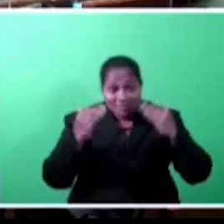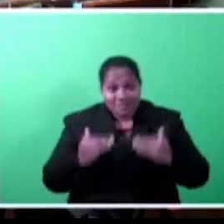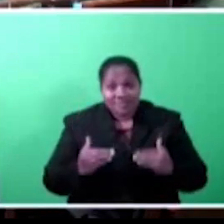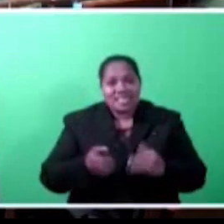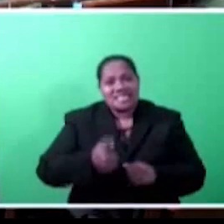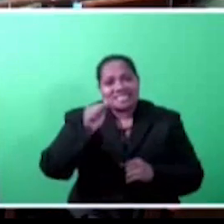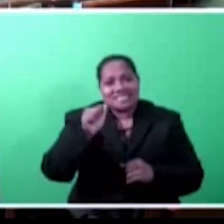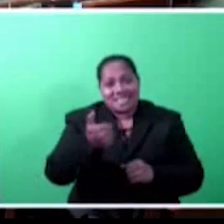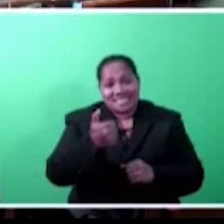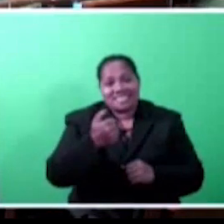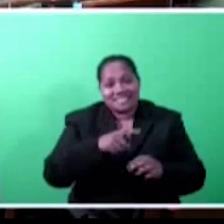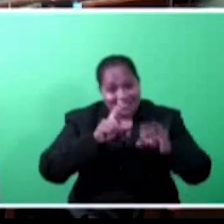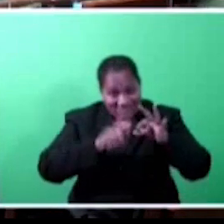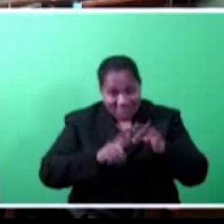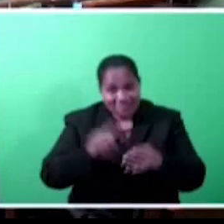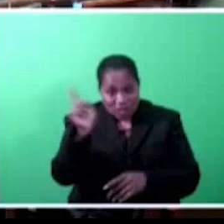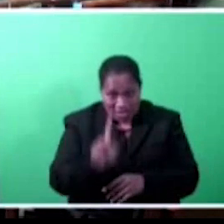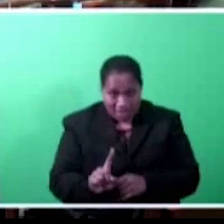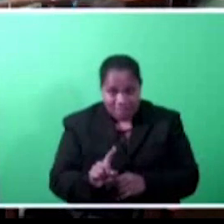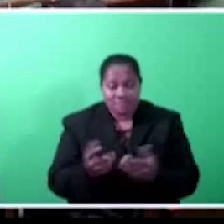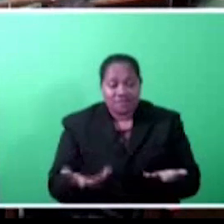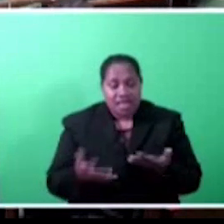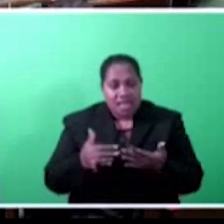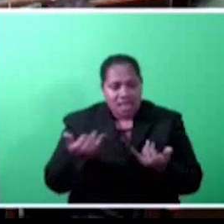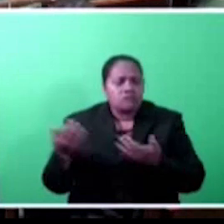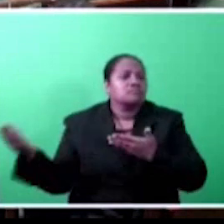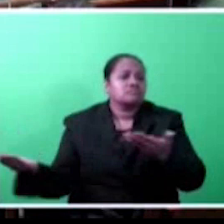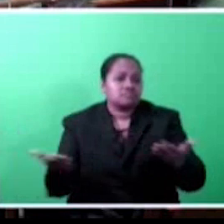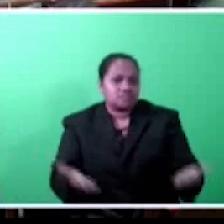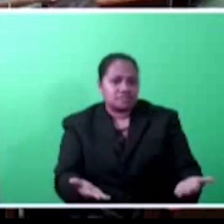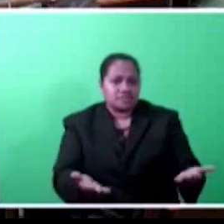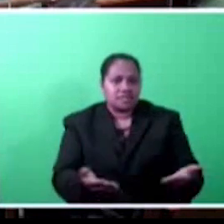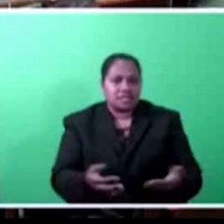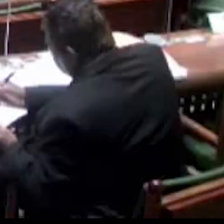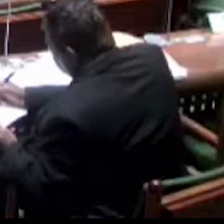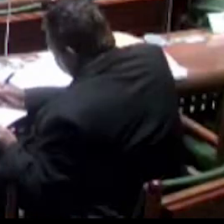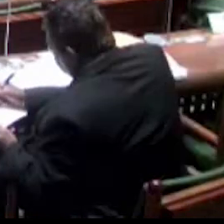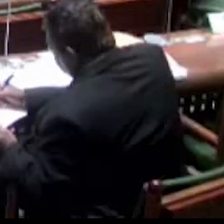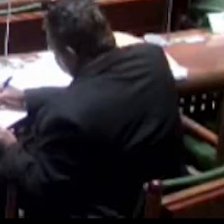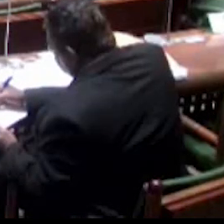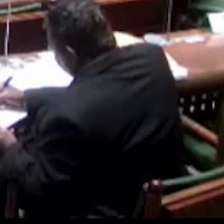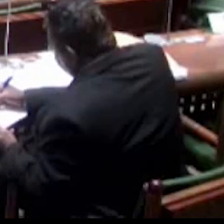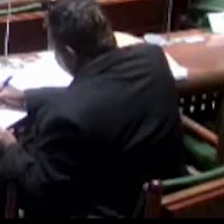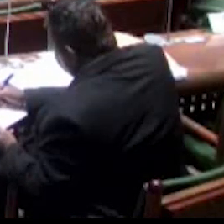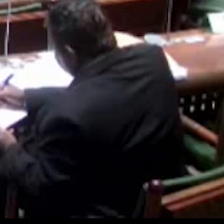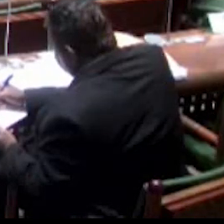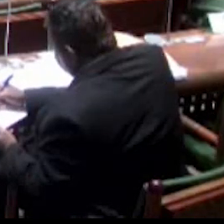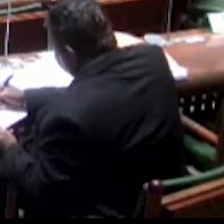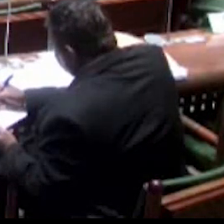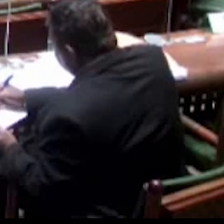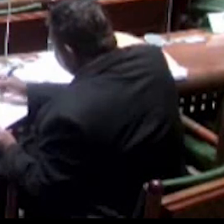oral question for today. I give the floor to the Honorable Vijay Nath to ask question